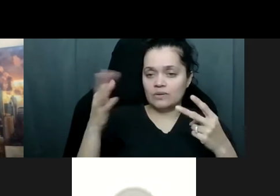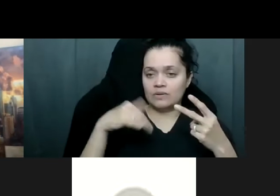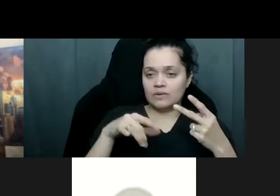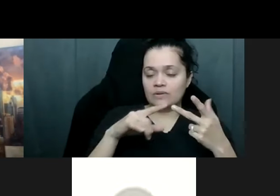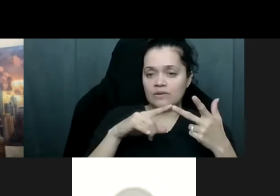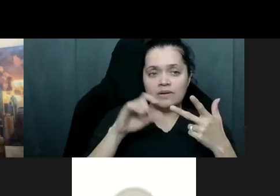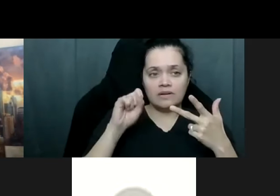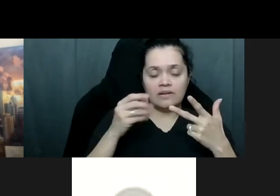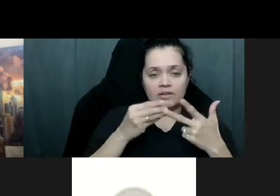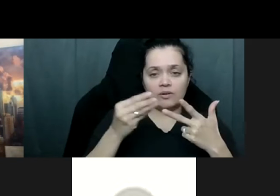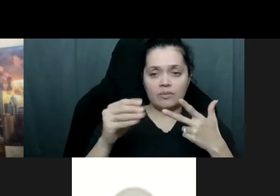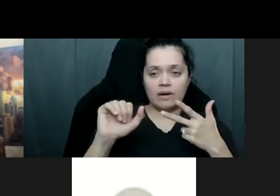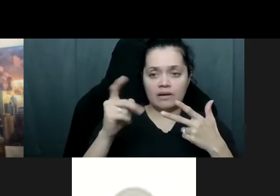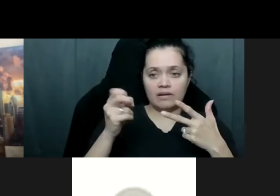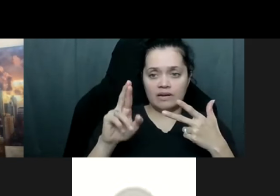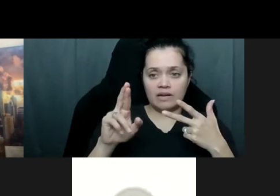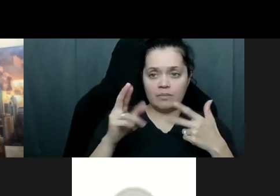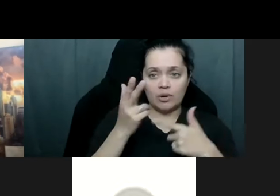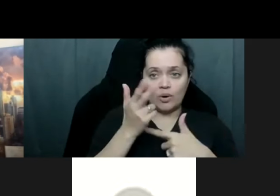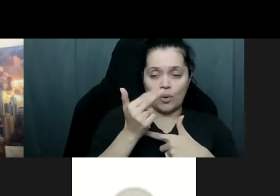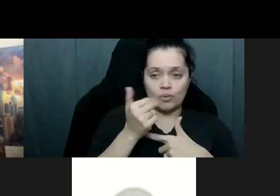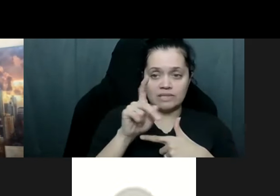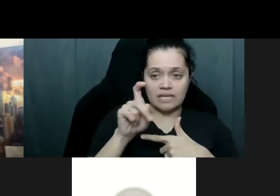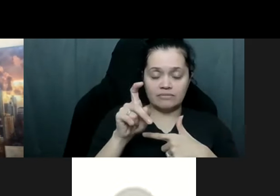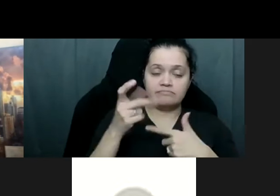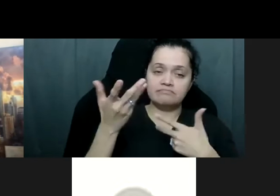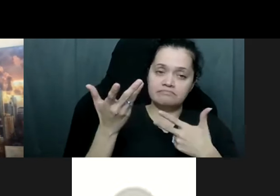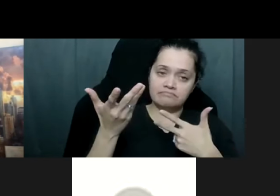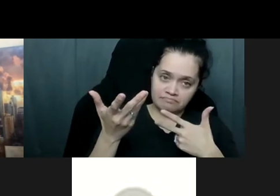Could you buy an amber at a hotel?